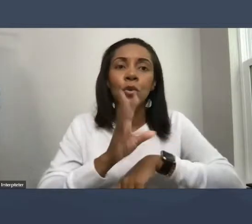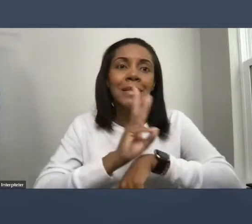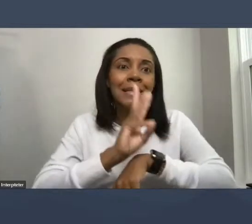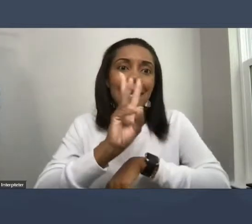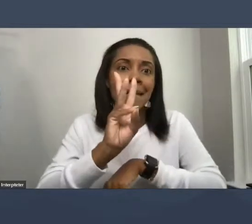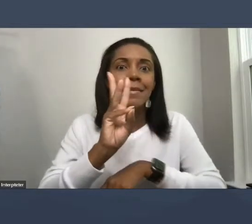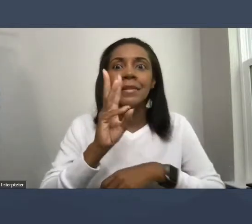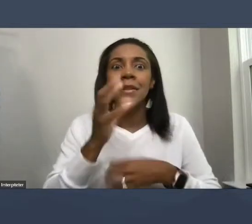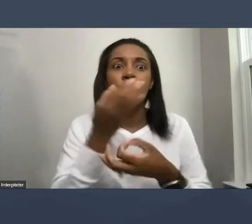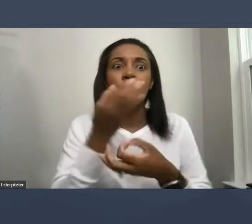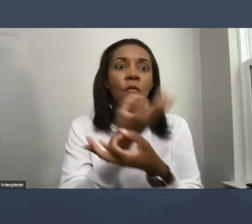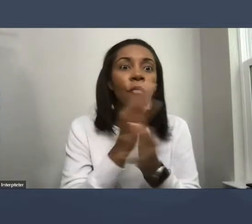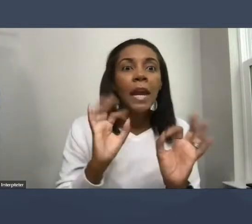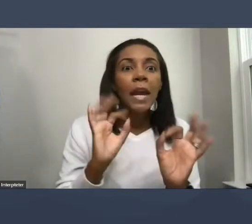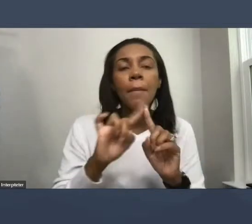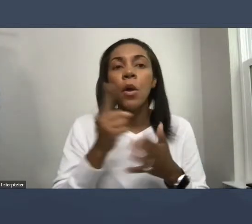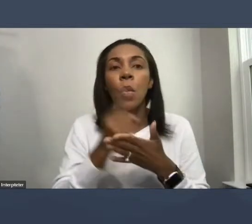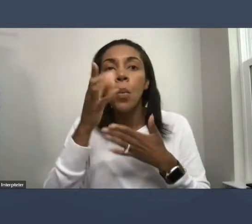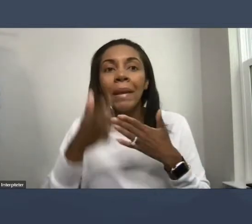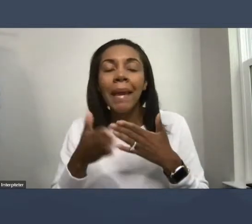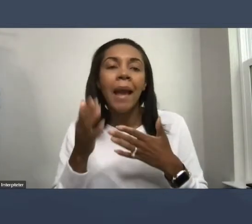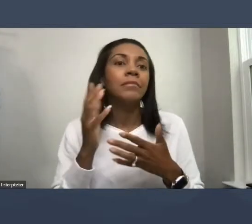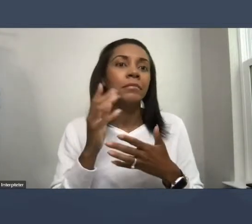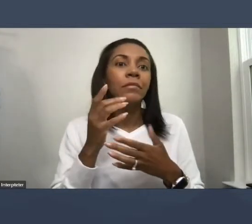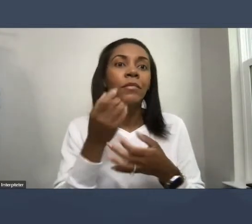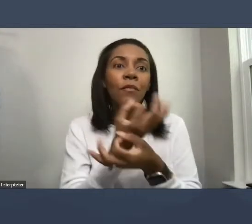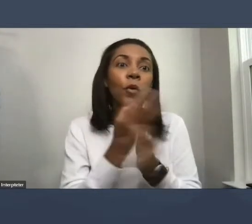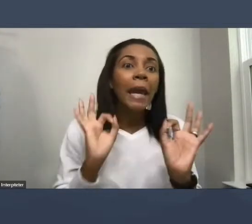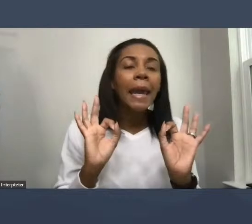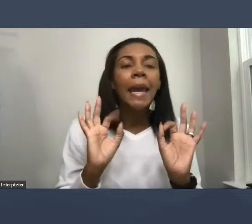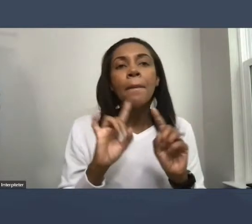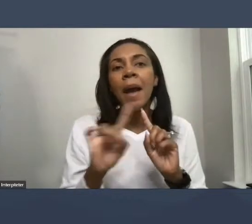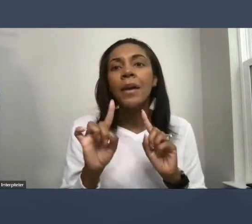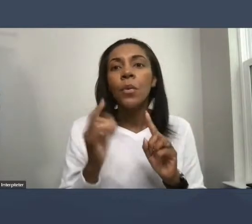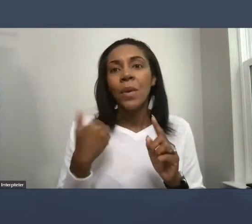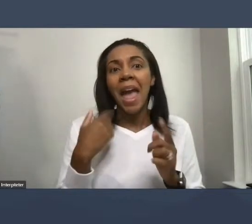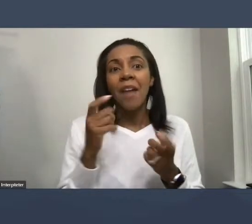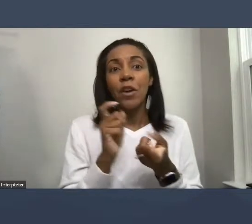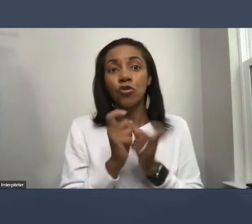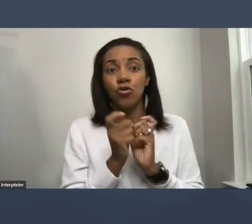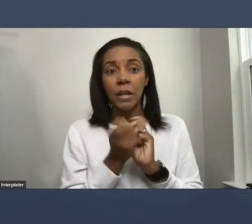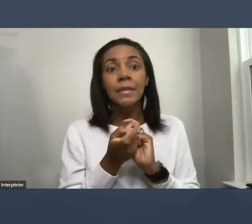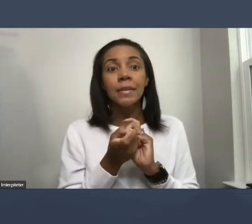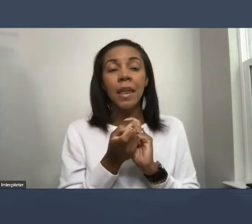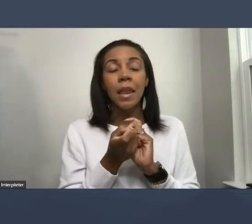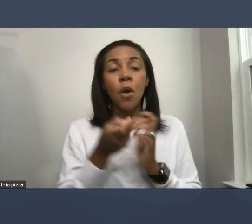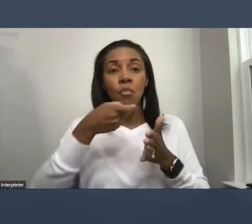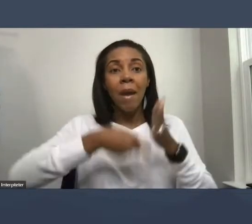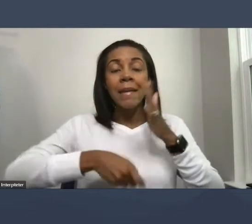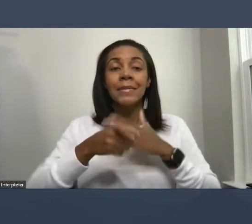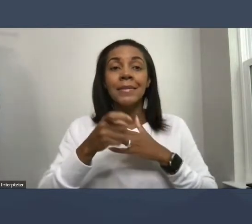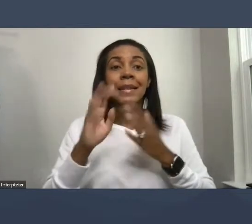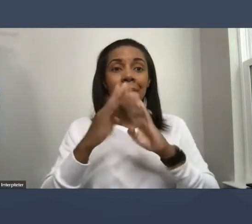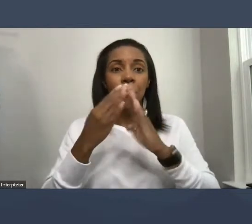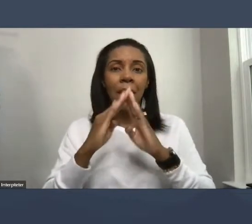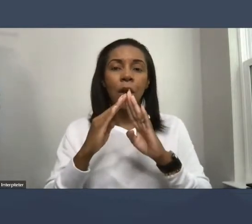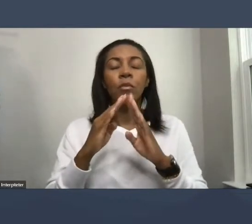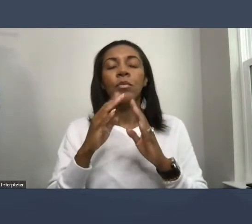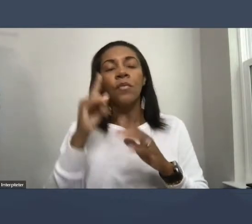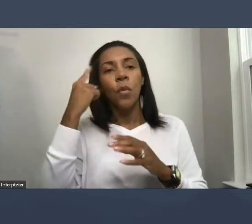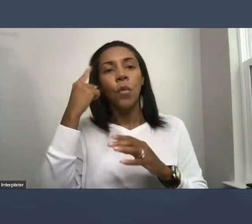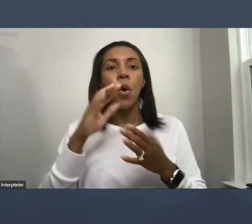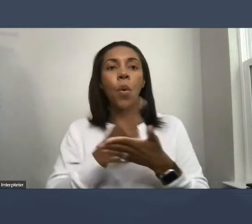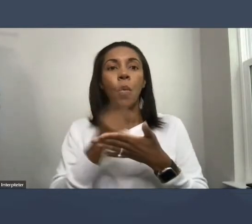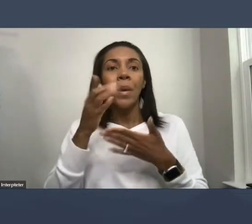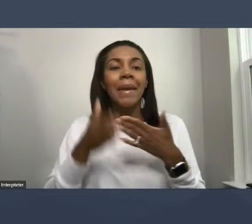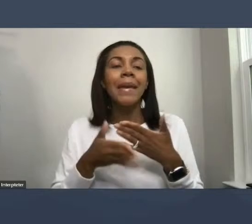p.m., they're all free, and on the weekends, they're typically free. So we have adjusted rates downtown to accommodate weekend visitors.